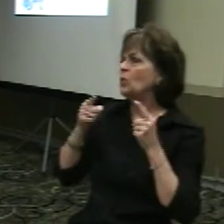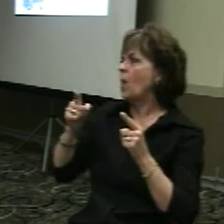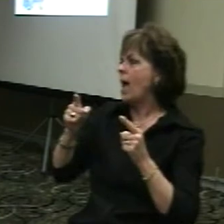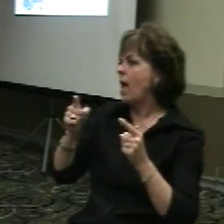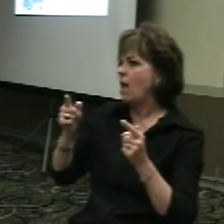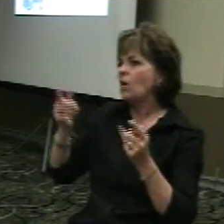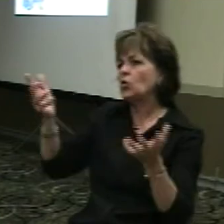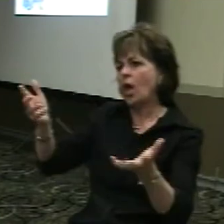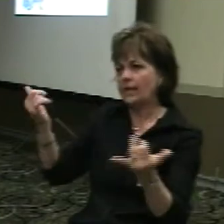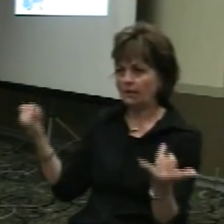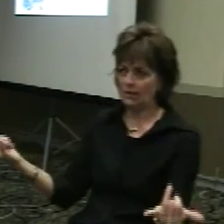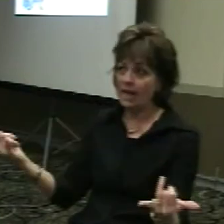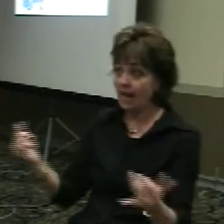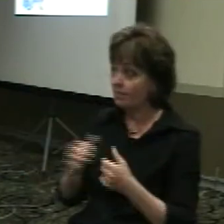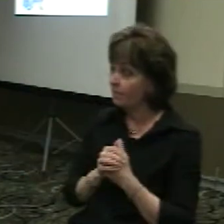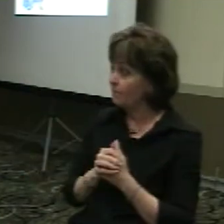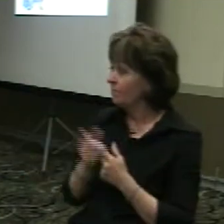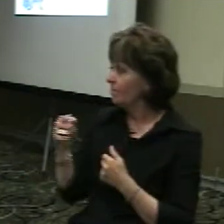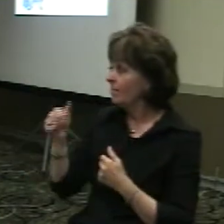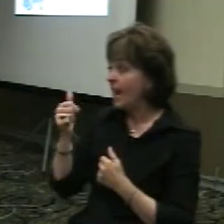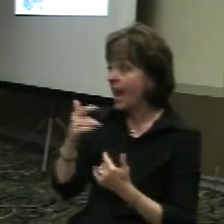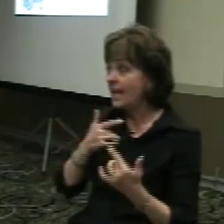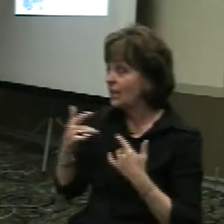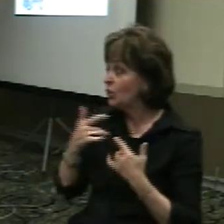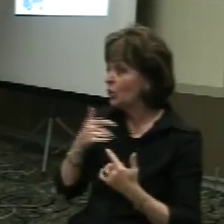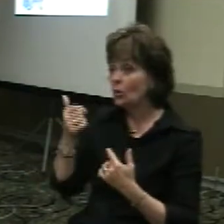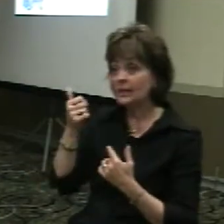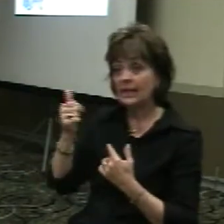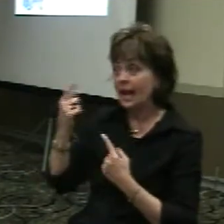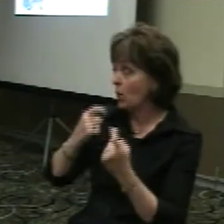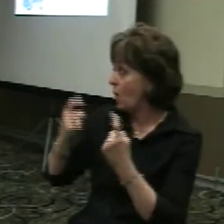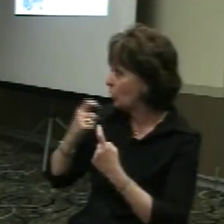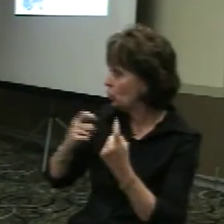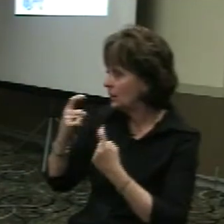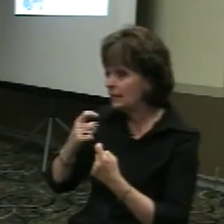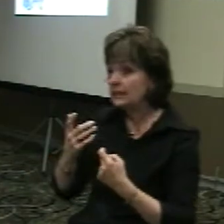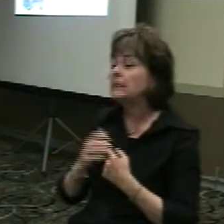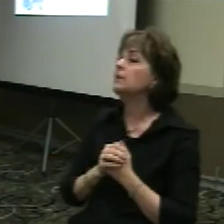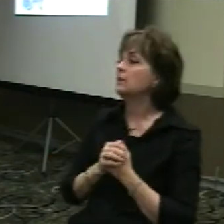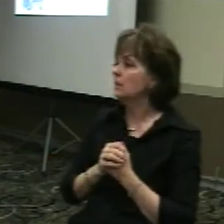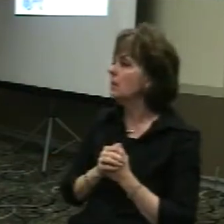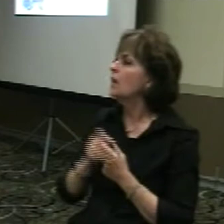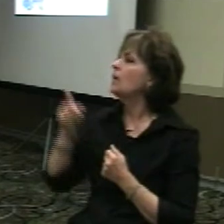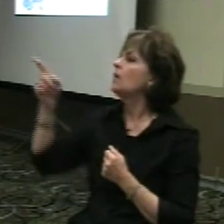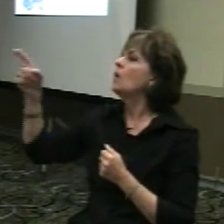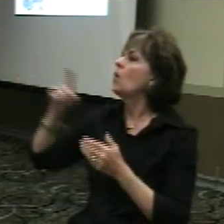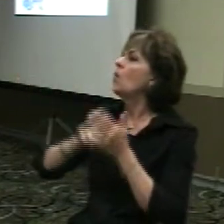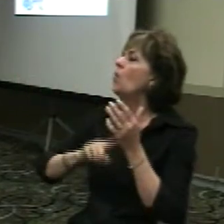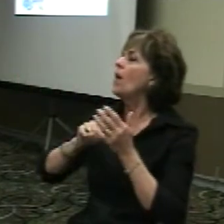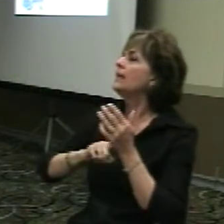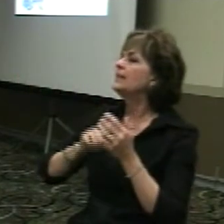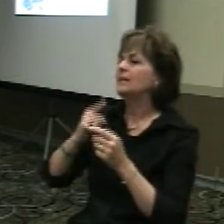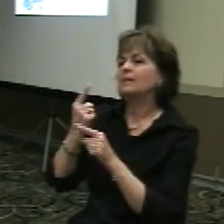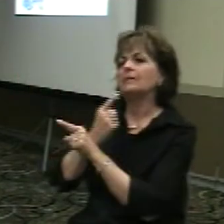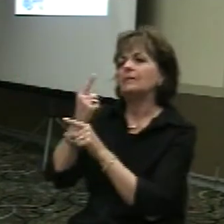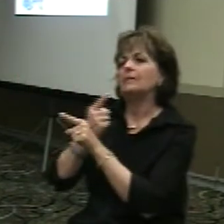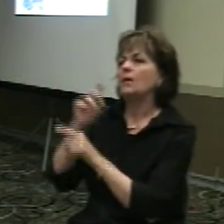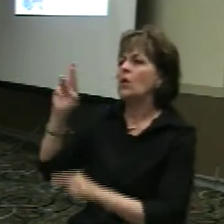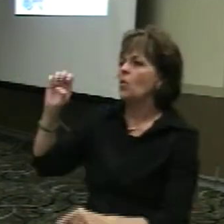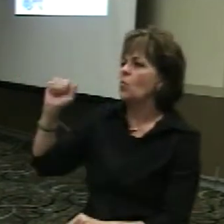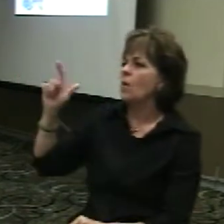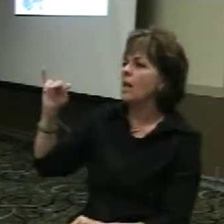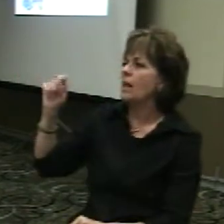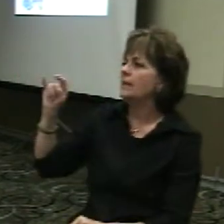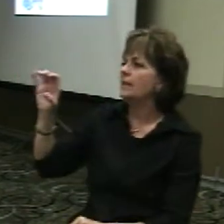today. Anybody have any concerns or questions? Yes? What is realistic